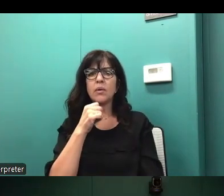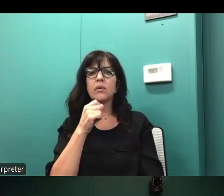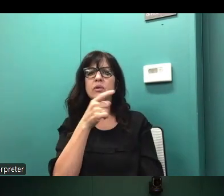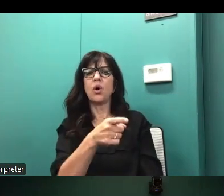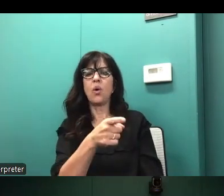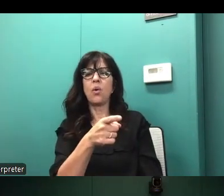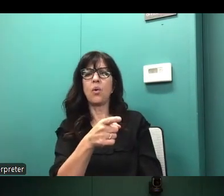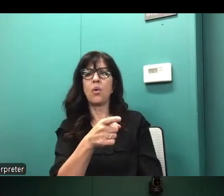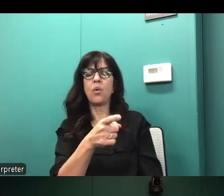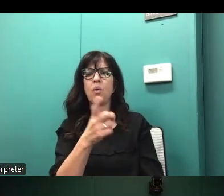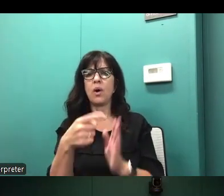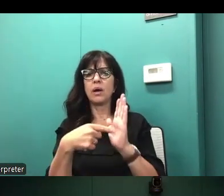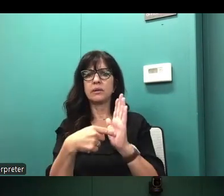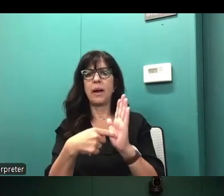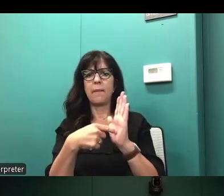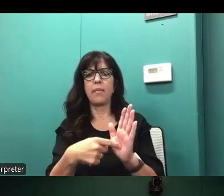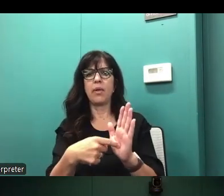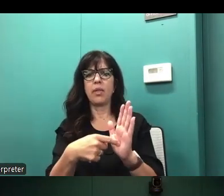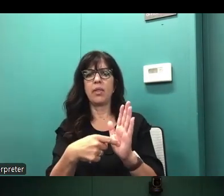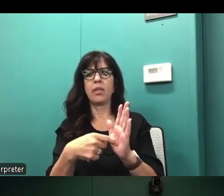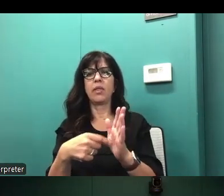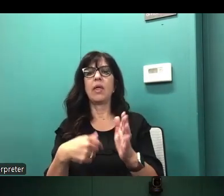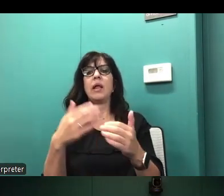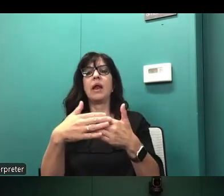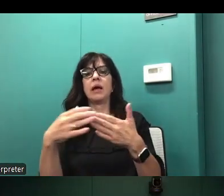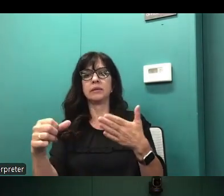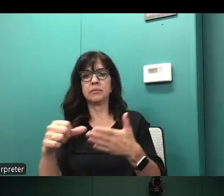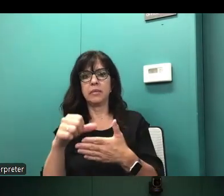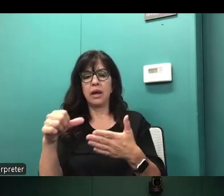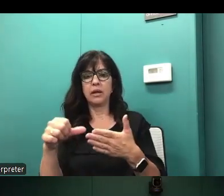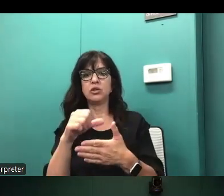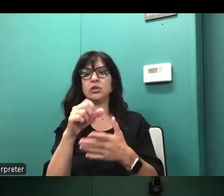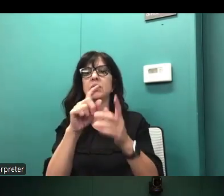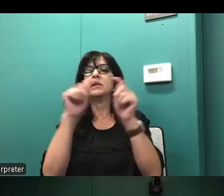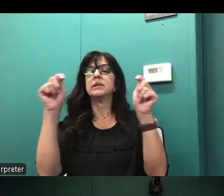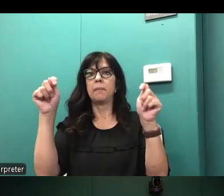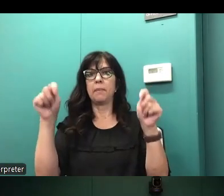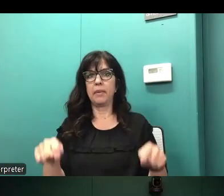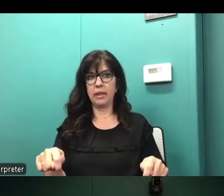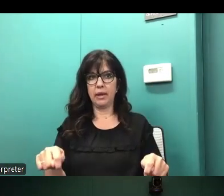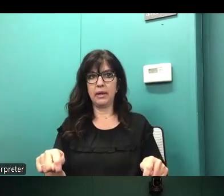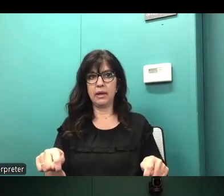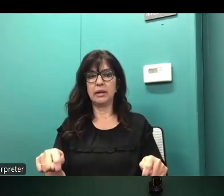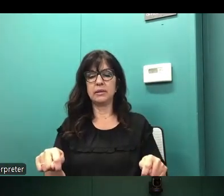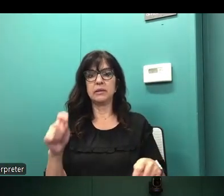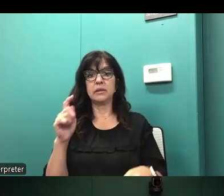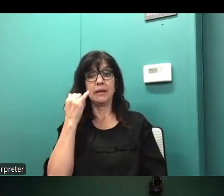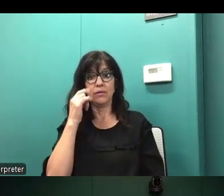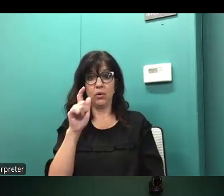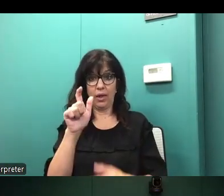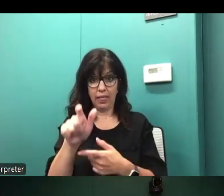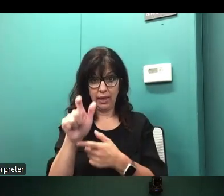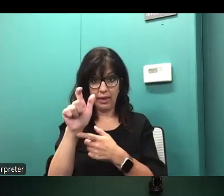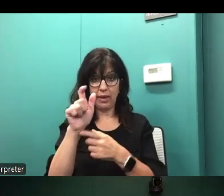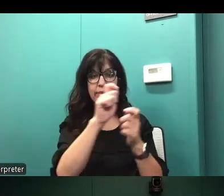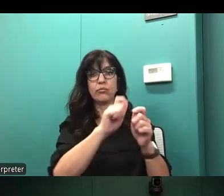these are our examples. The next page is the templates. And so if you click on these, it'll